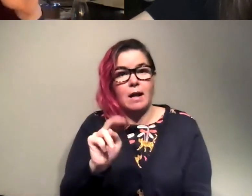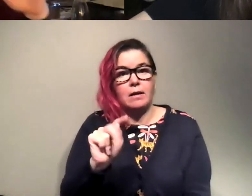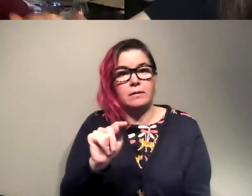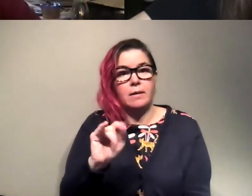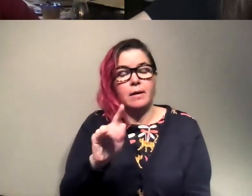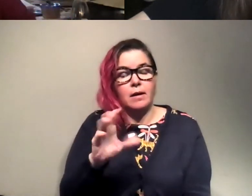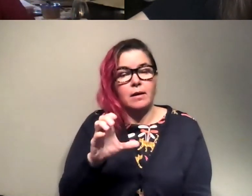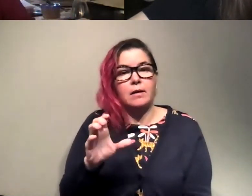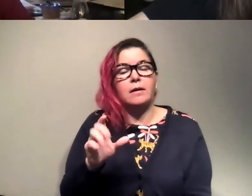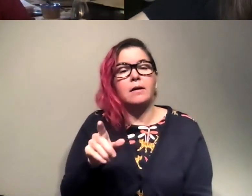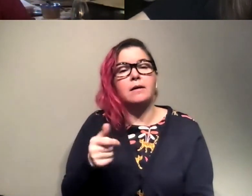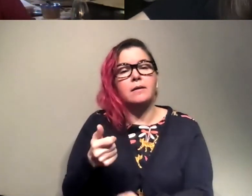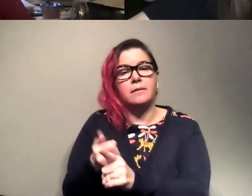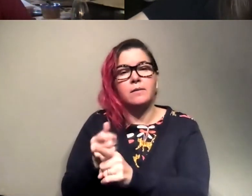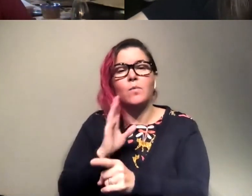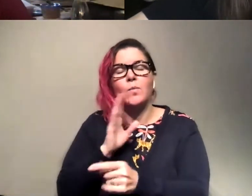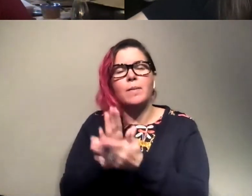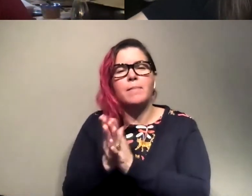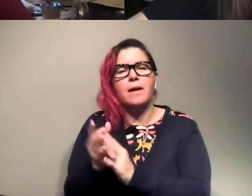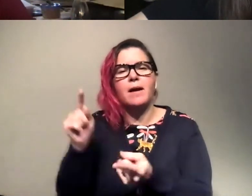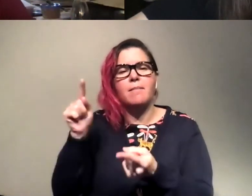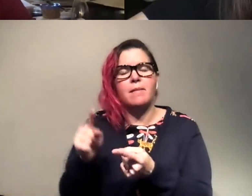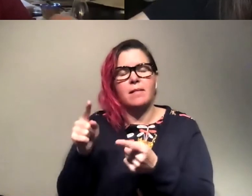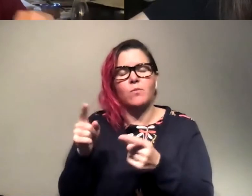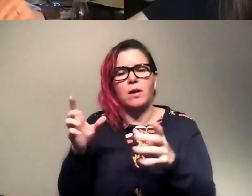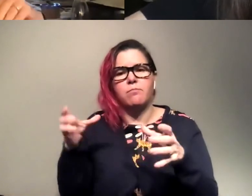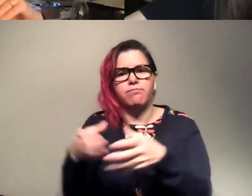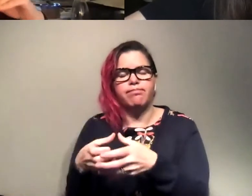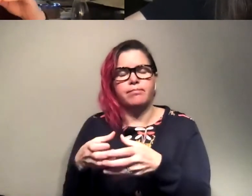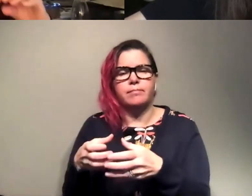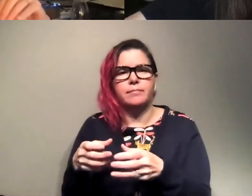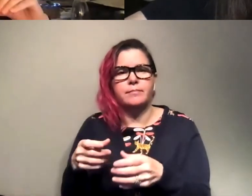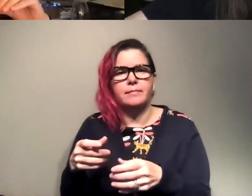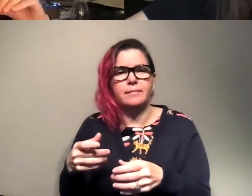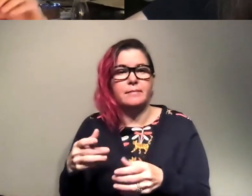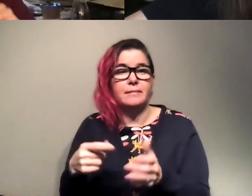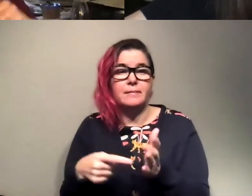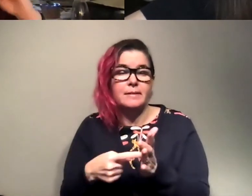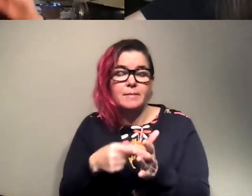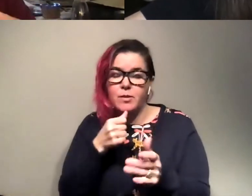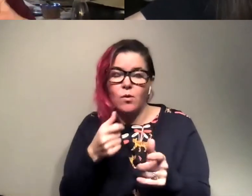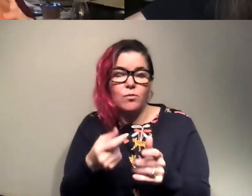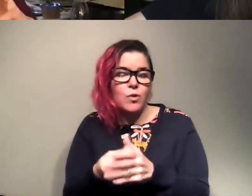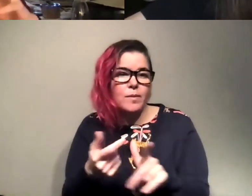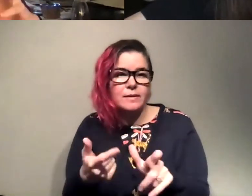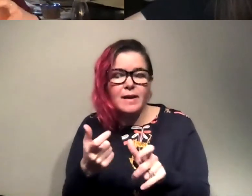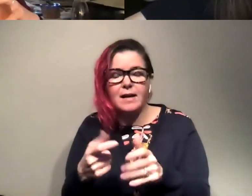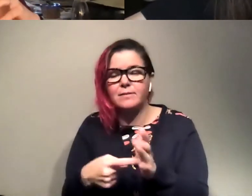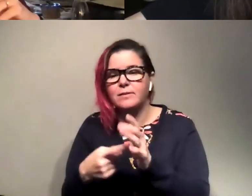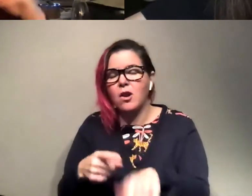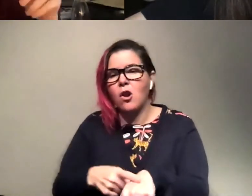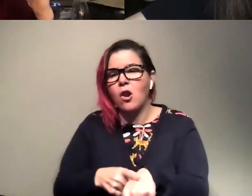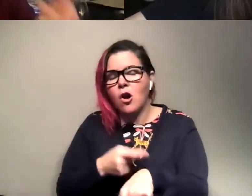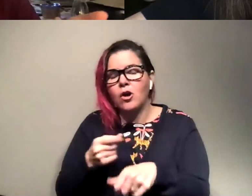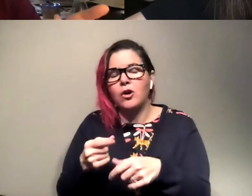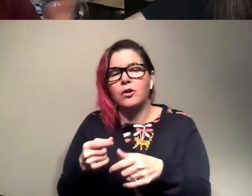they'll actually become less abundant in the population, because they sometimes don't grow as fast. It takes them longer to, they